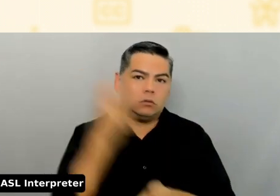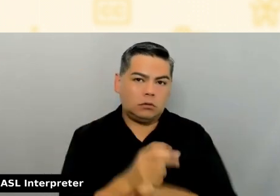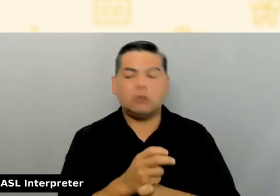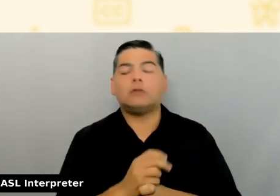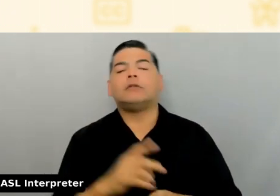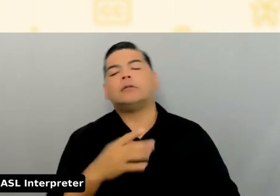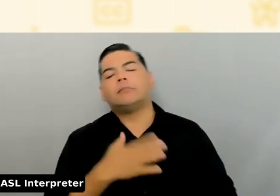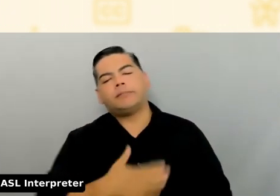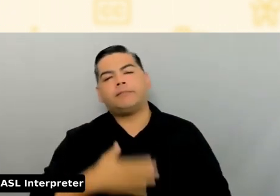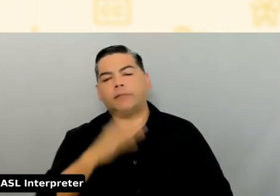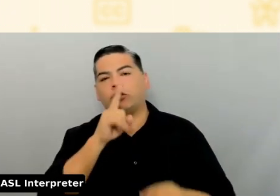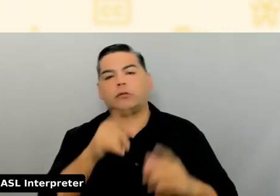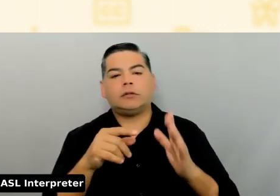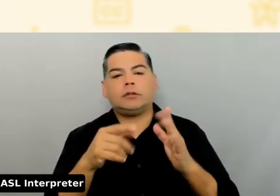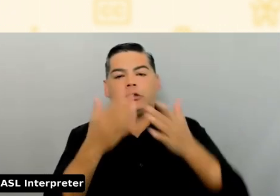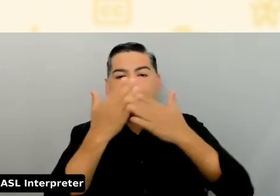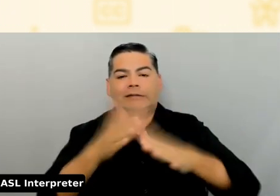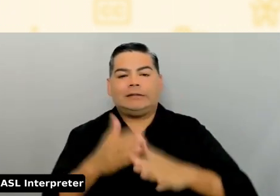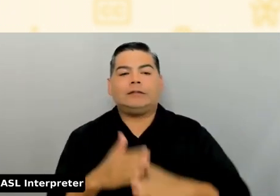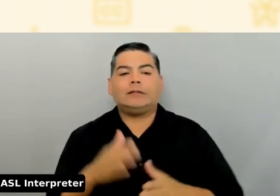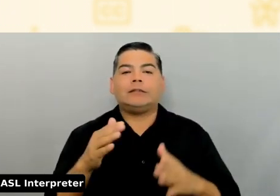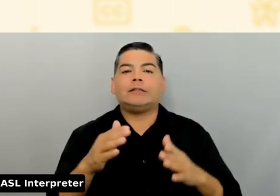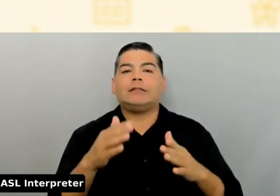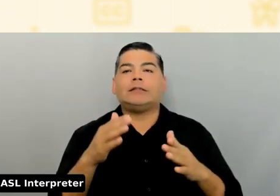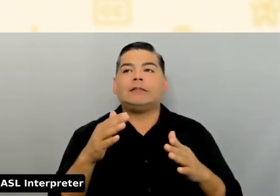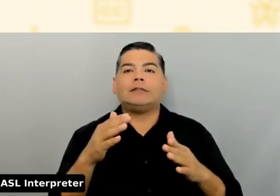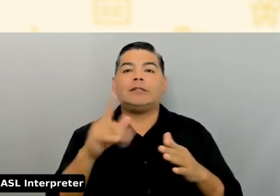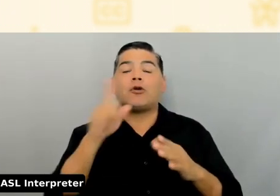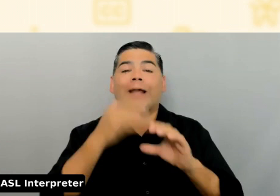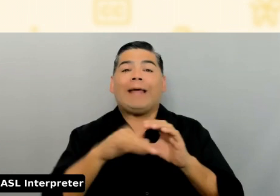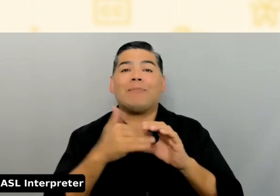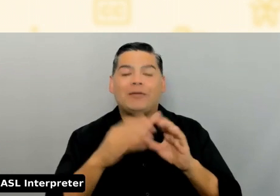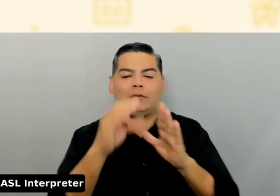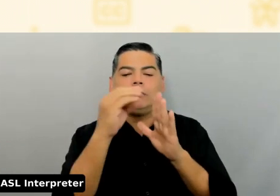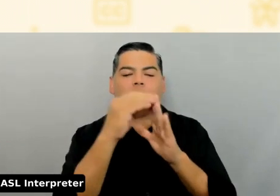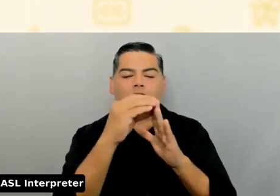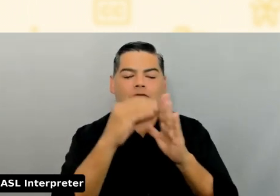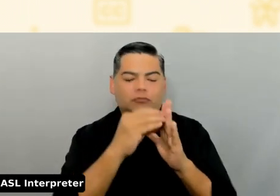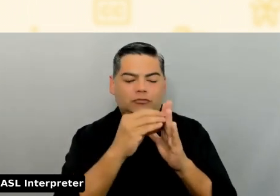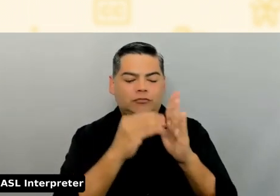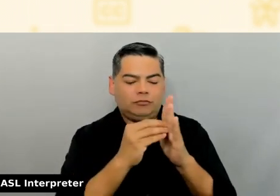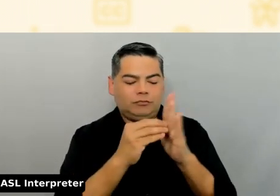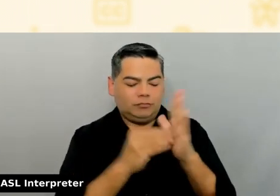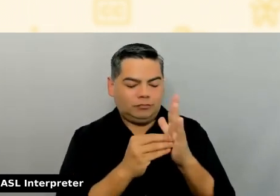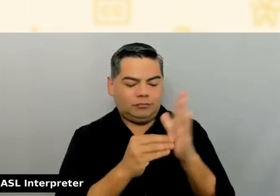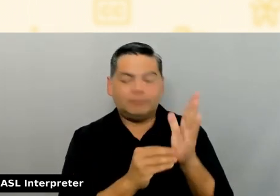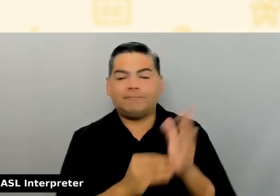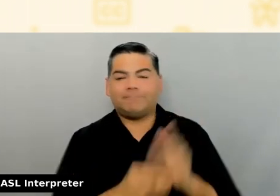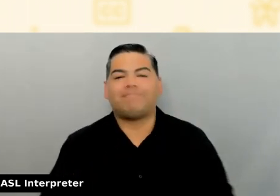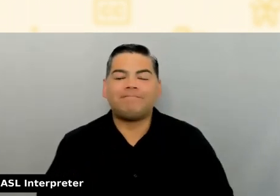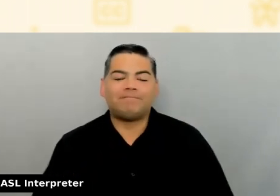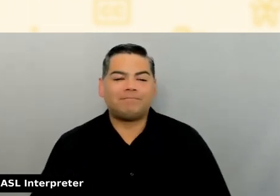to break down your emails into really digestible chunks of paragraphs.